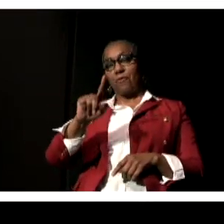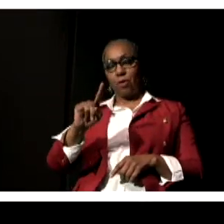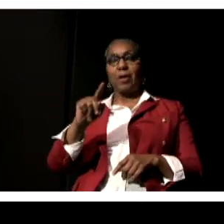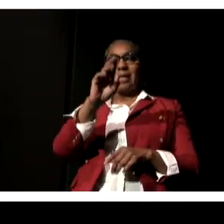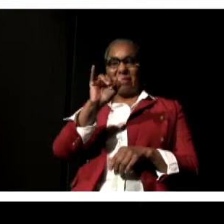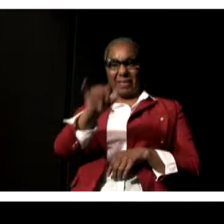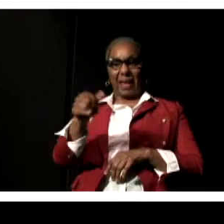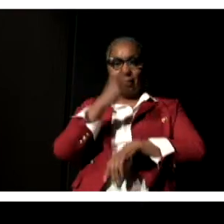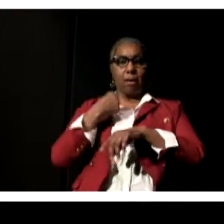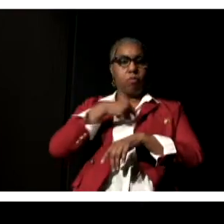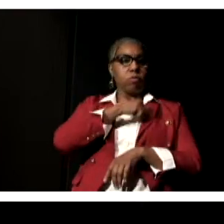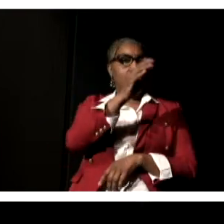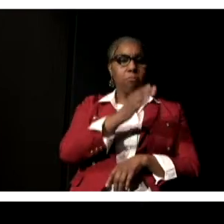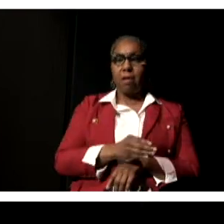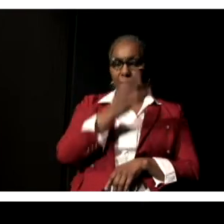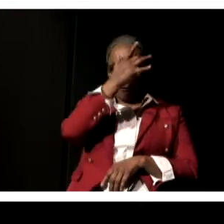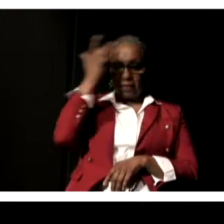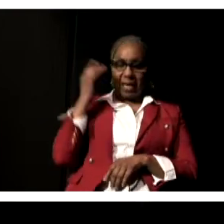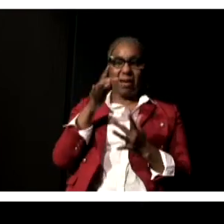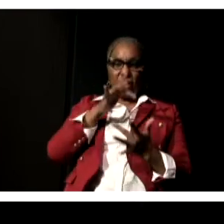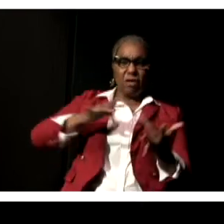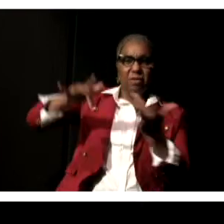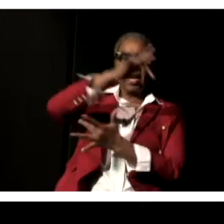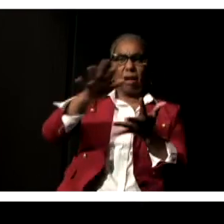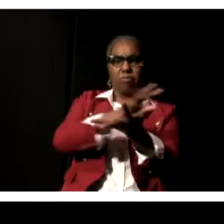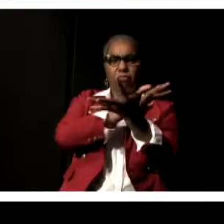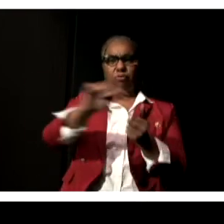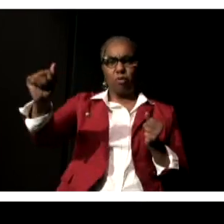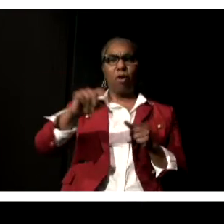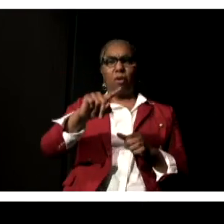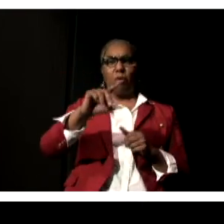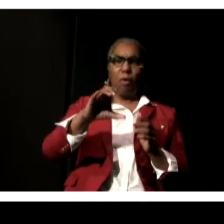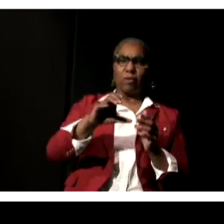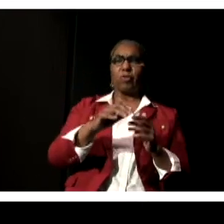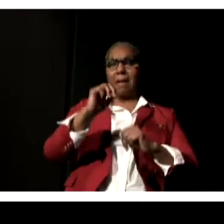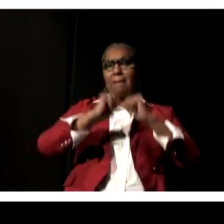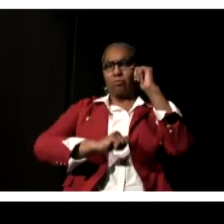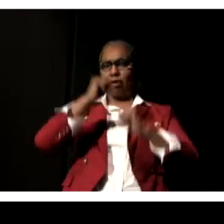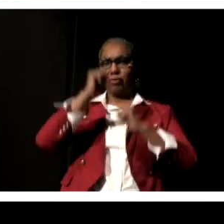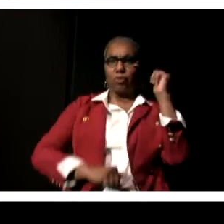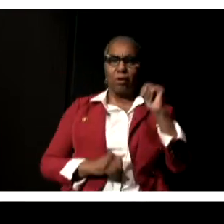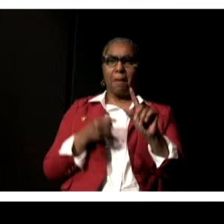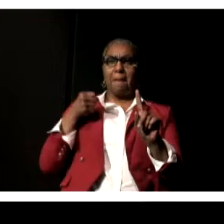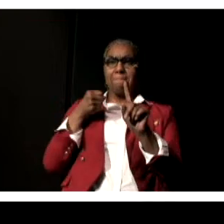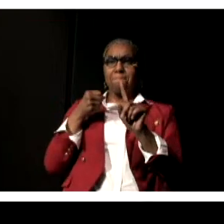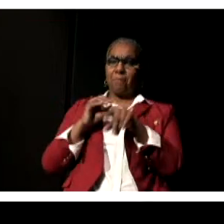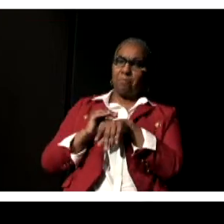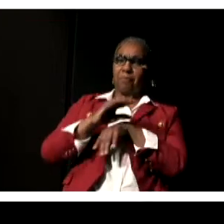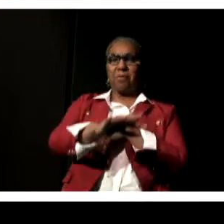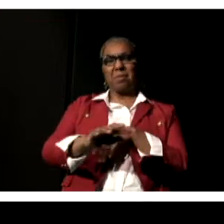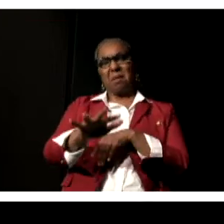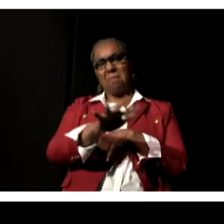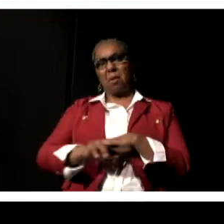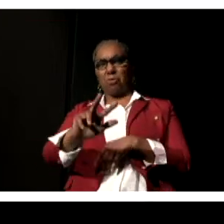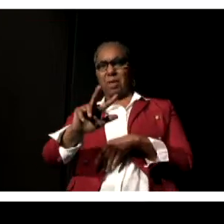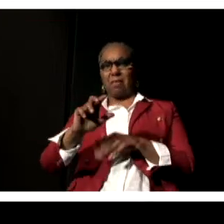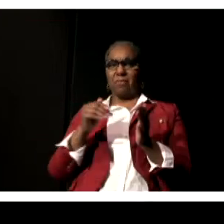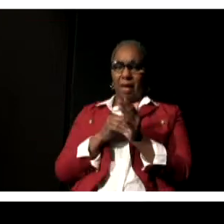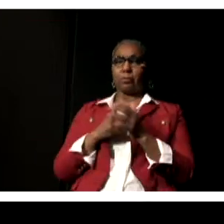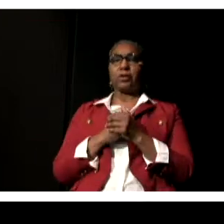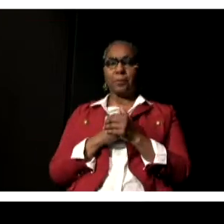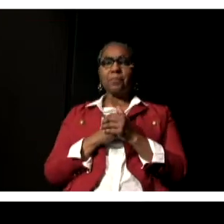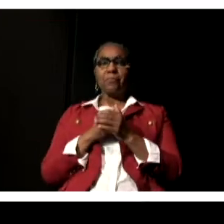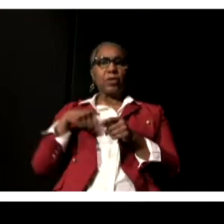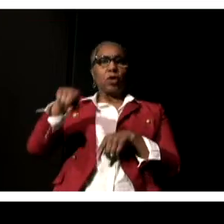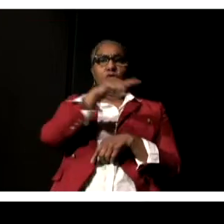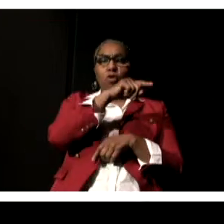never forget. A tornado that destroyed hundreds of structures and impacted about 3,000 of them. You